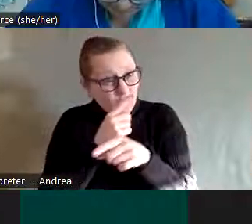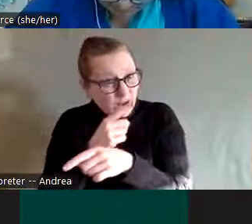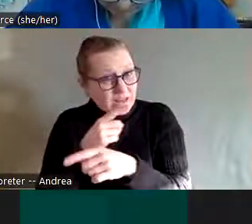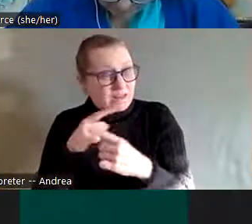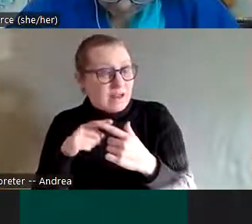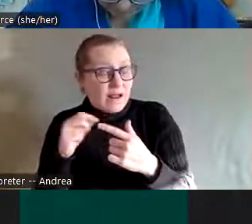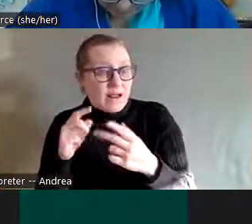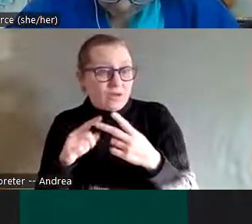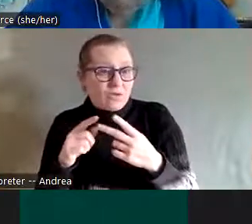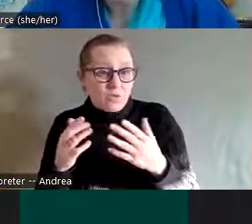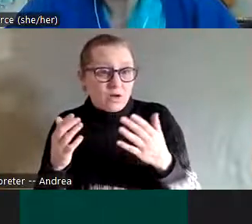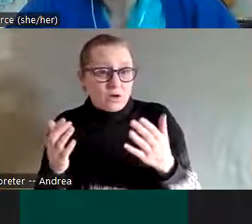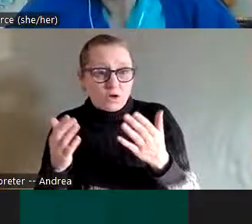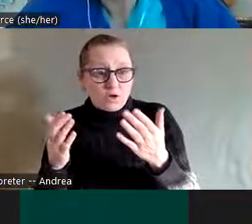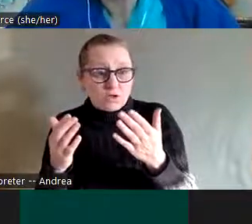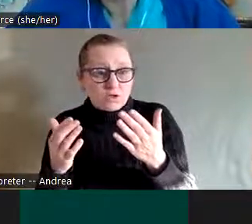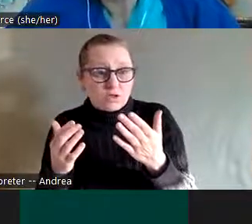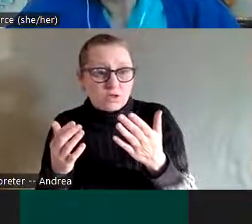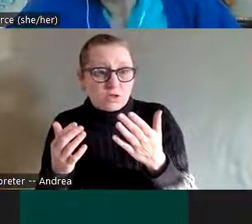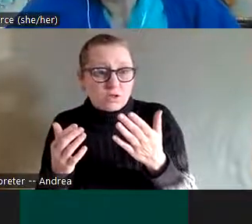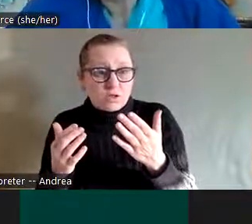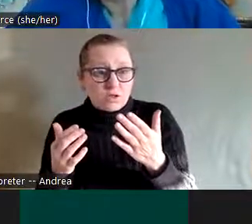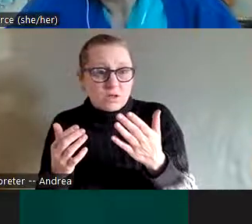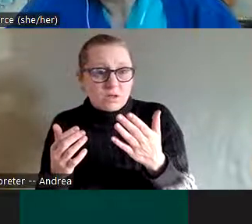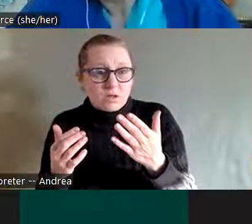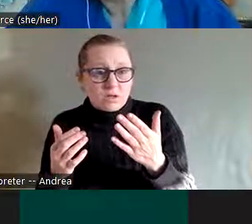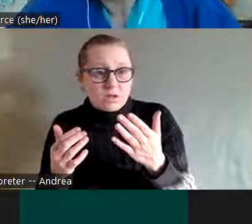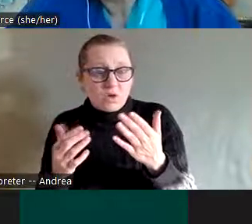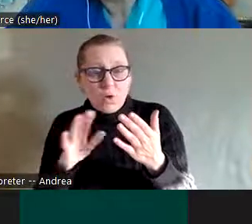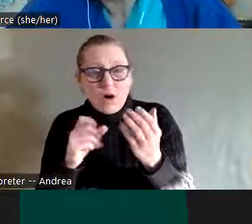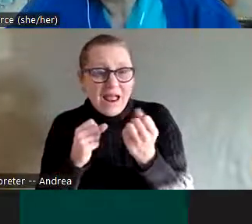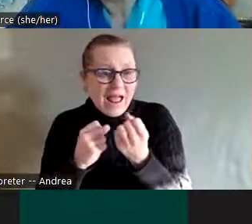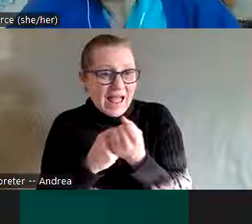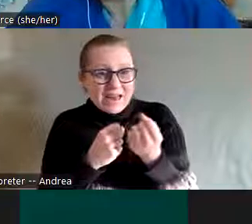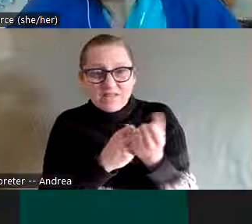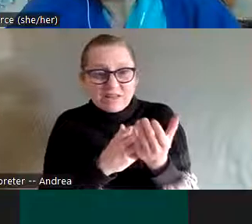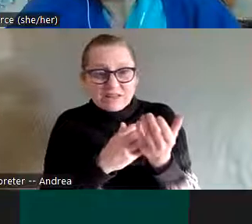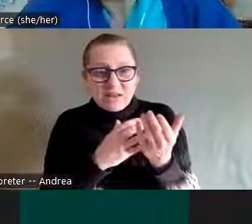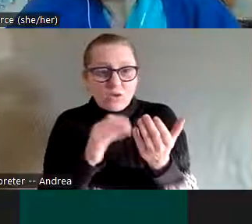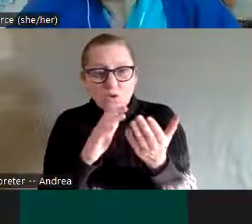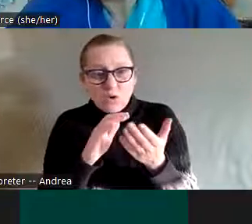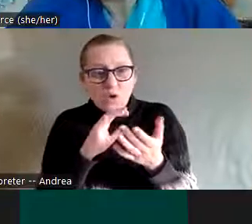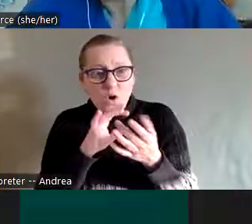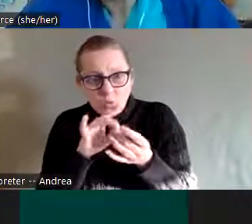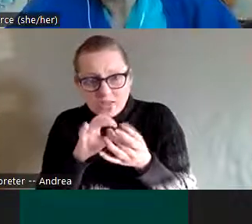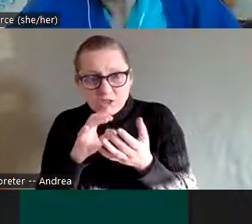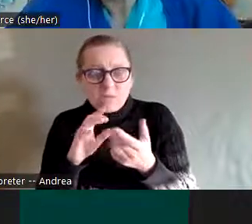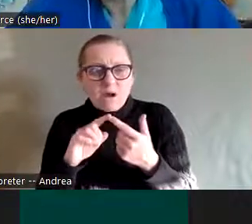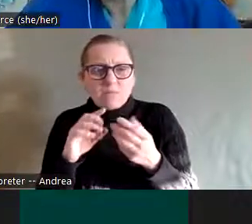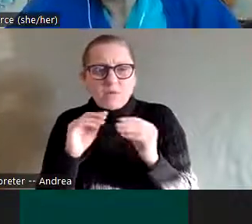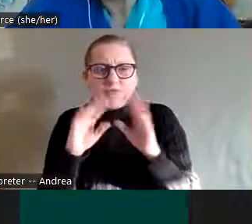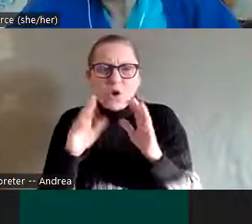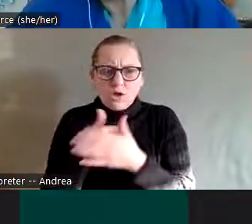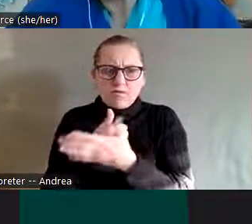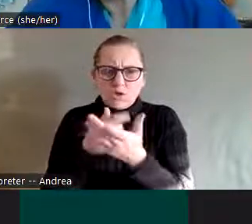encouraging, you know, just your advocacy and your relation. Obviously you all were brought into this work because you tap